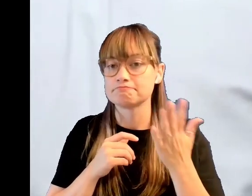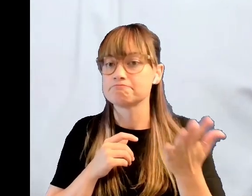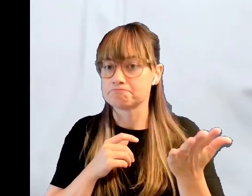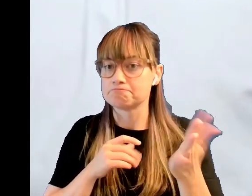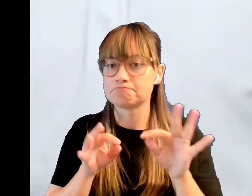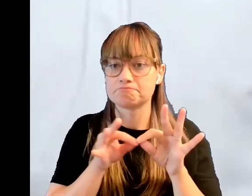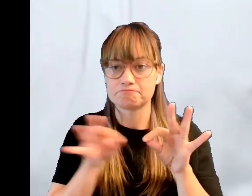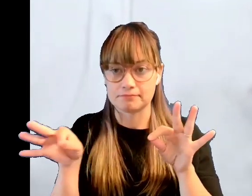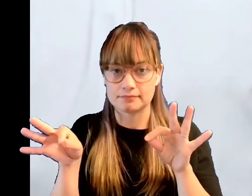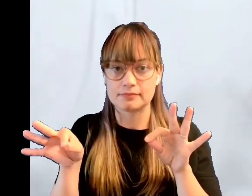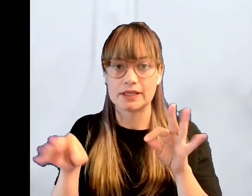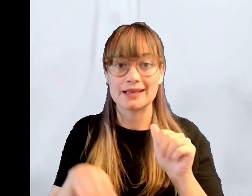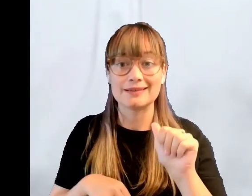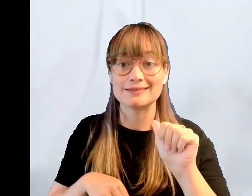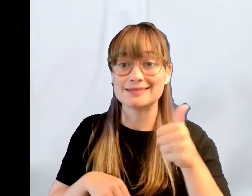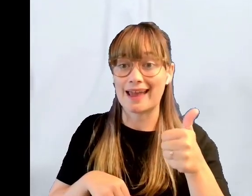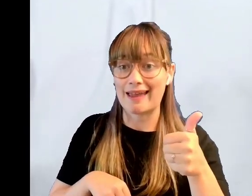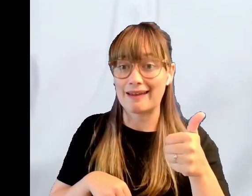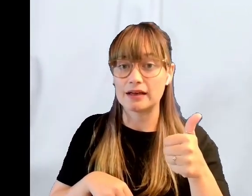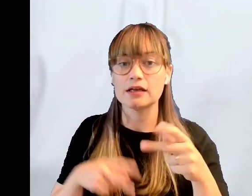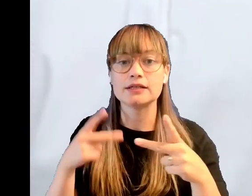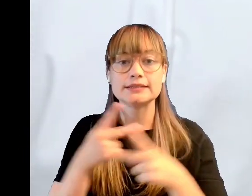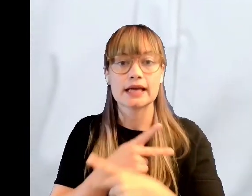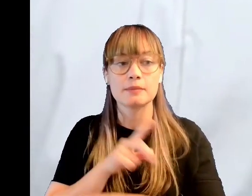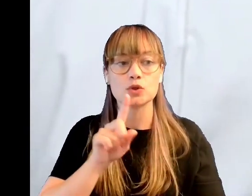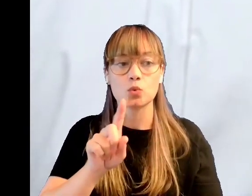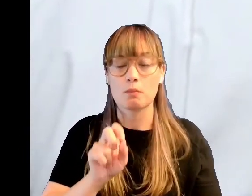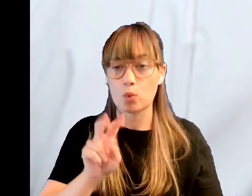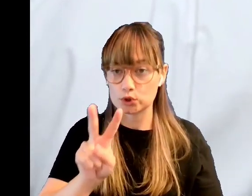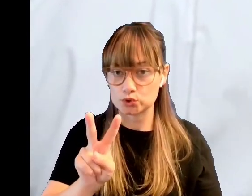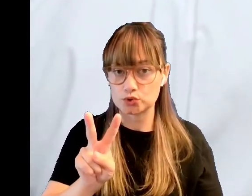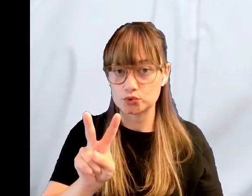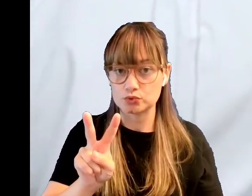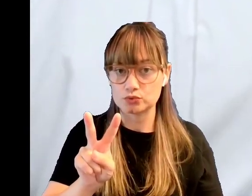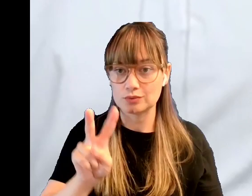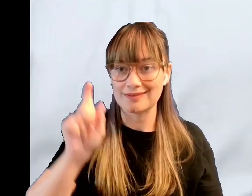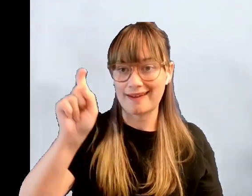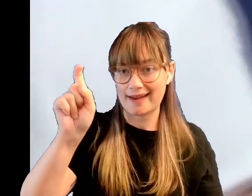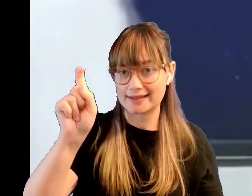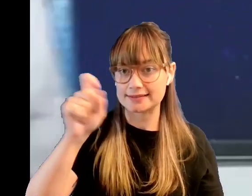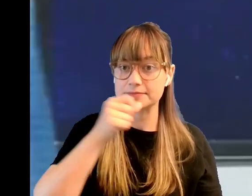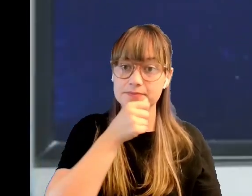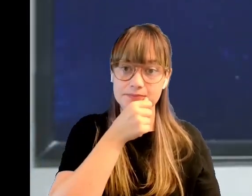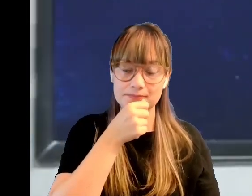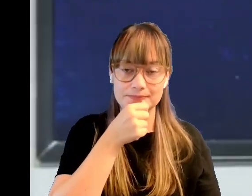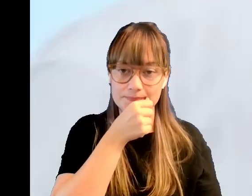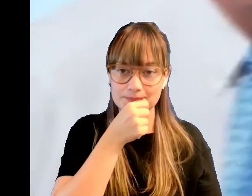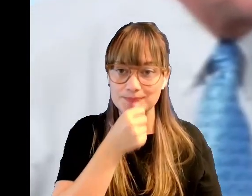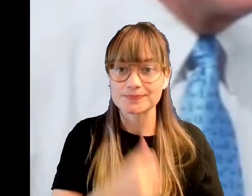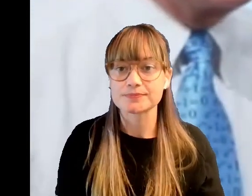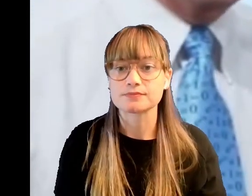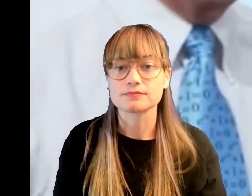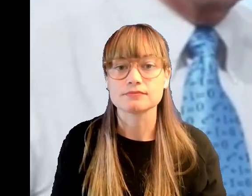function is 10 times 1.2 to the x power.